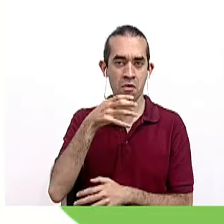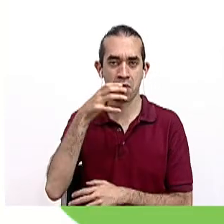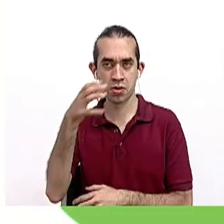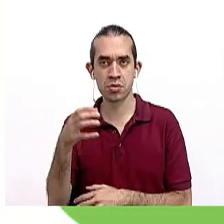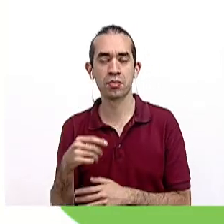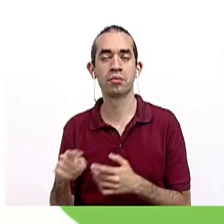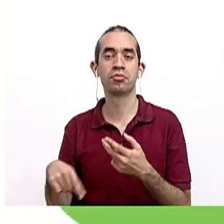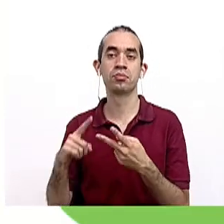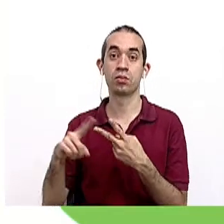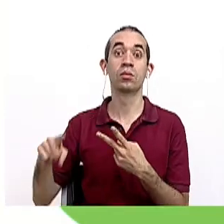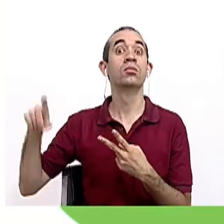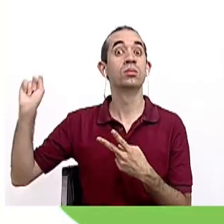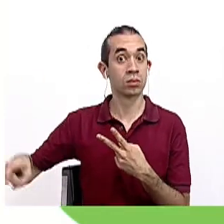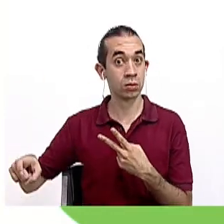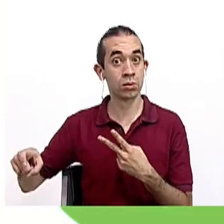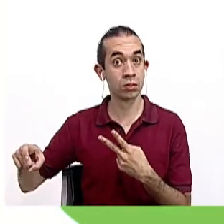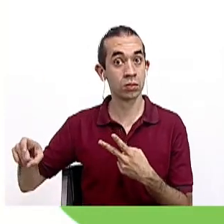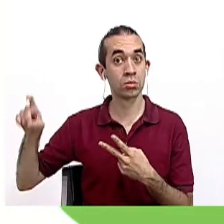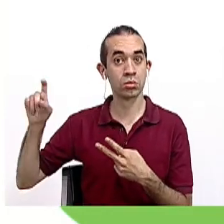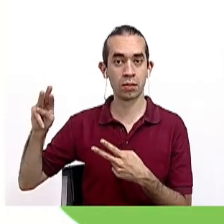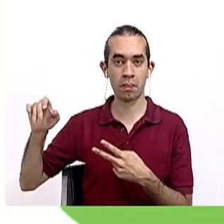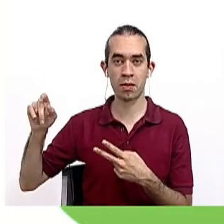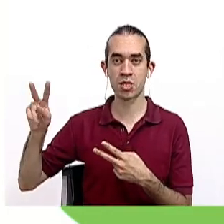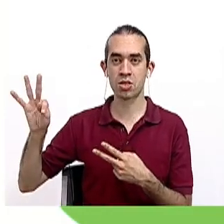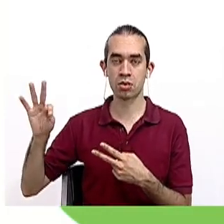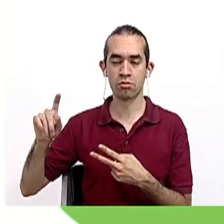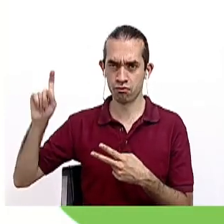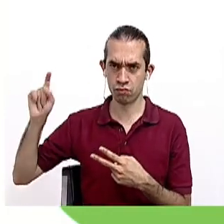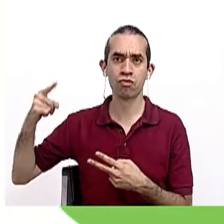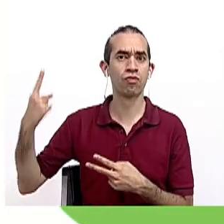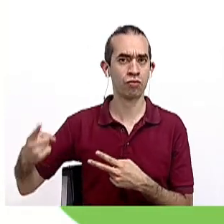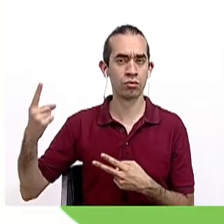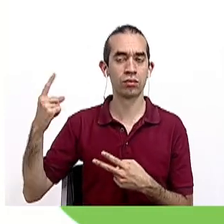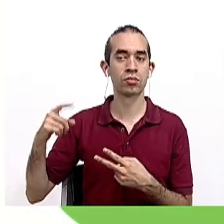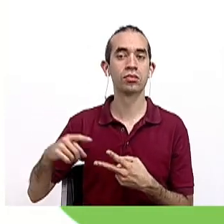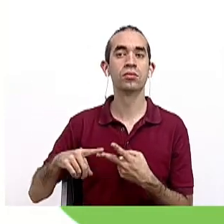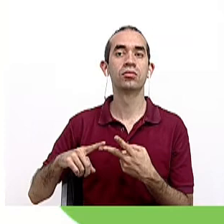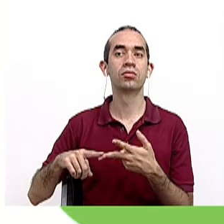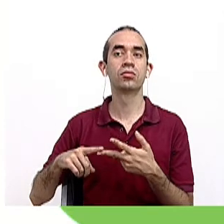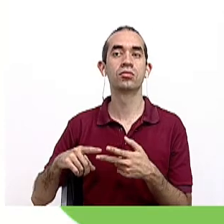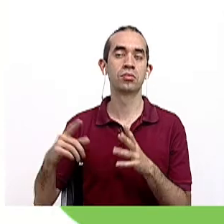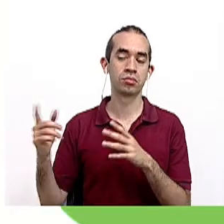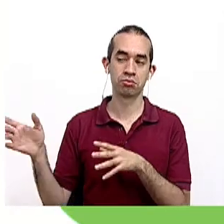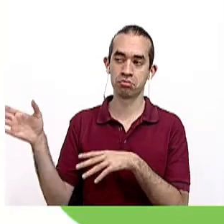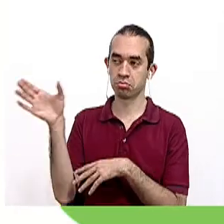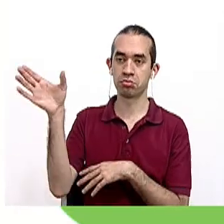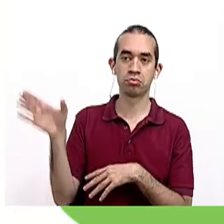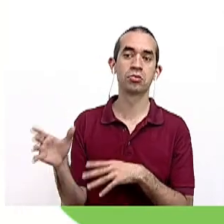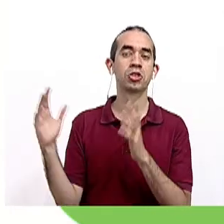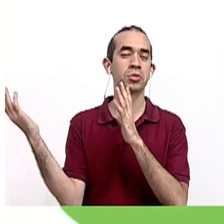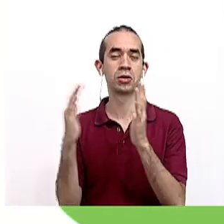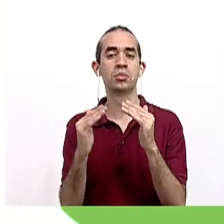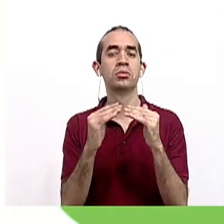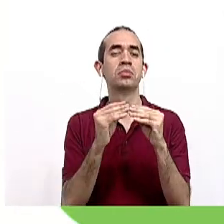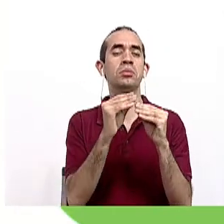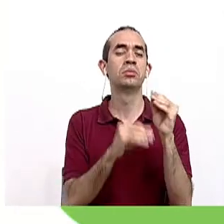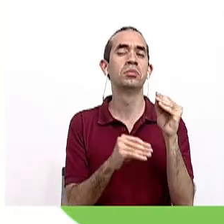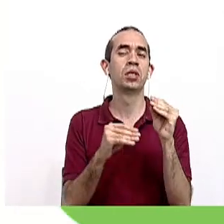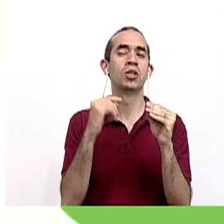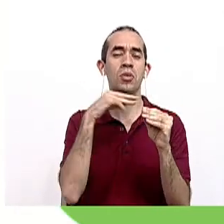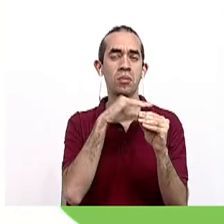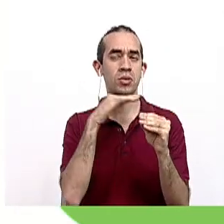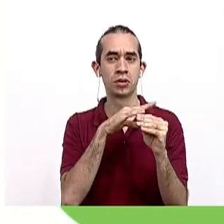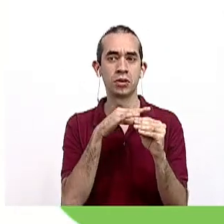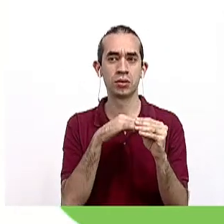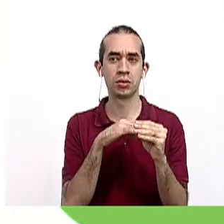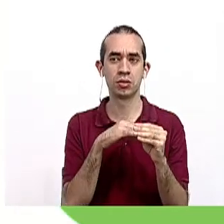also can use must. Must is an obligation. And then comparative, like less polluting than, or